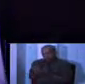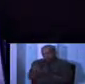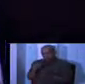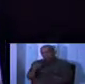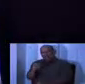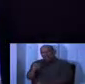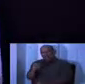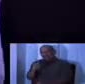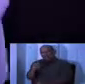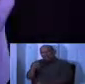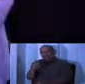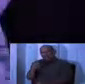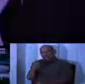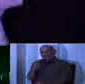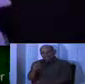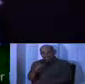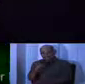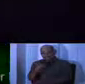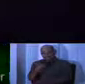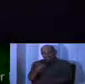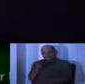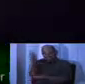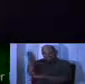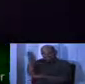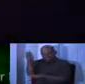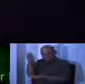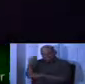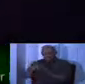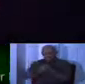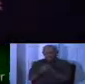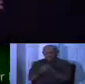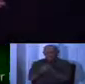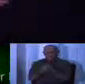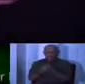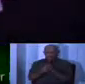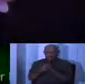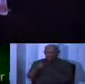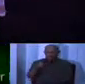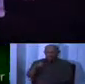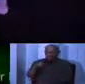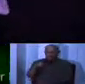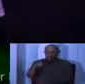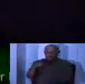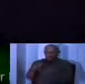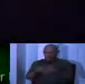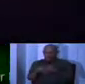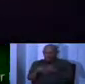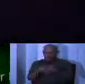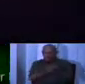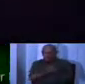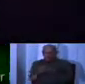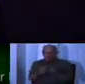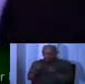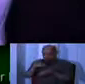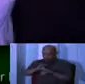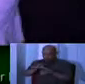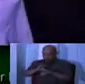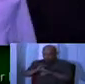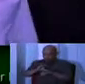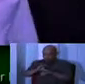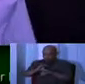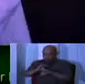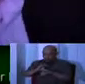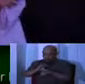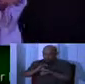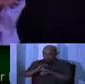series, a series that began for us right at the very beginning of December, a series that we brought to this congregation under the